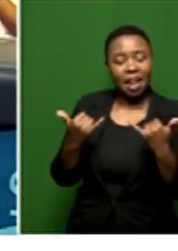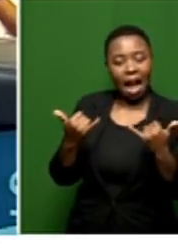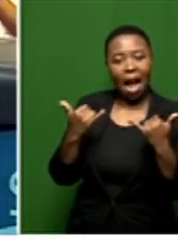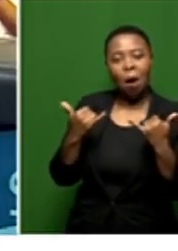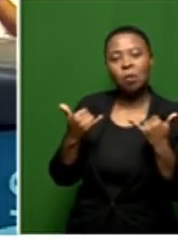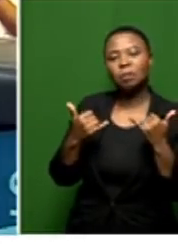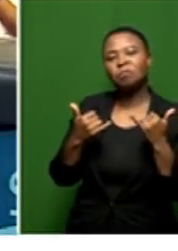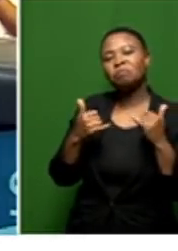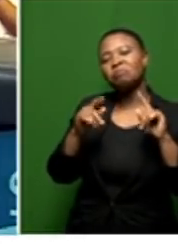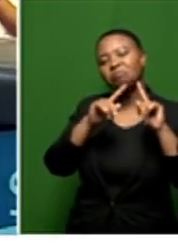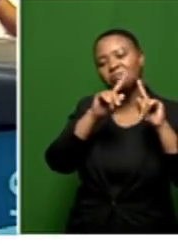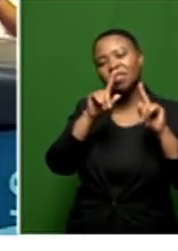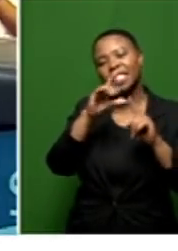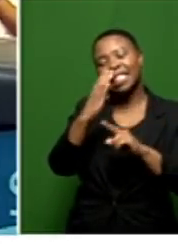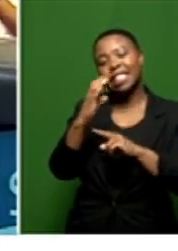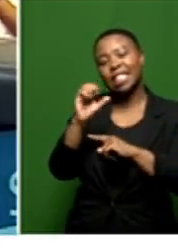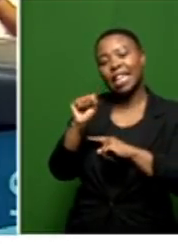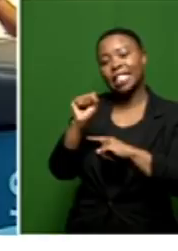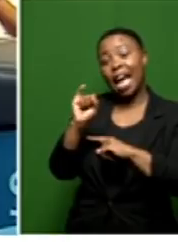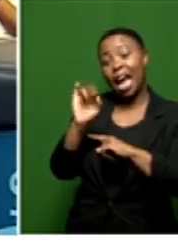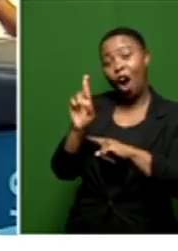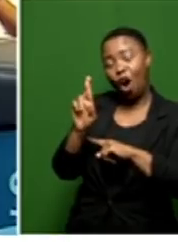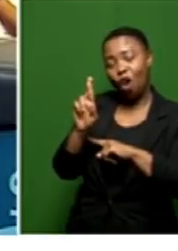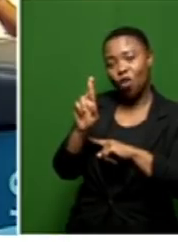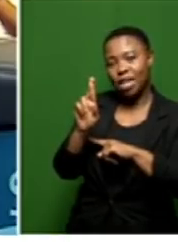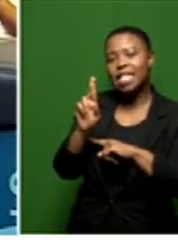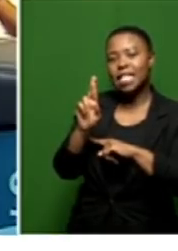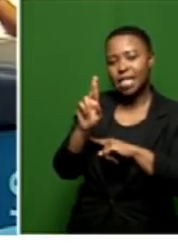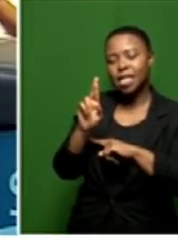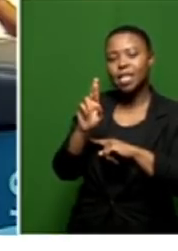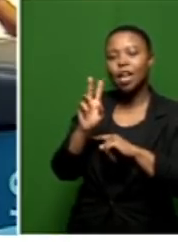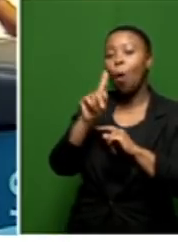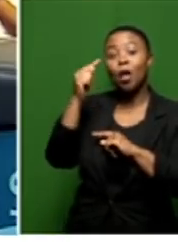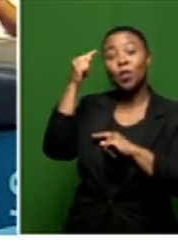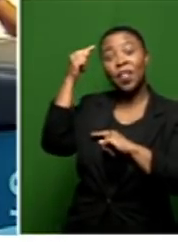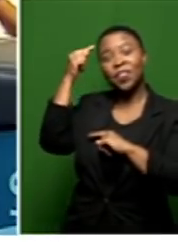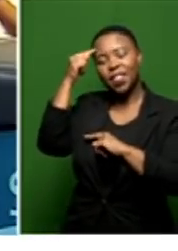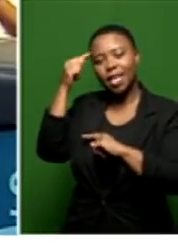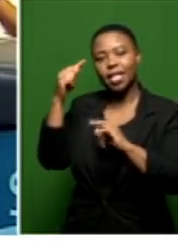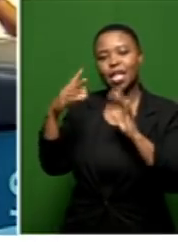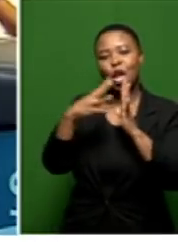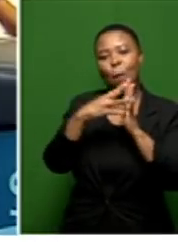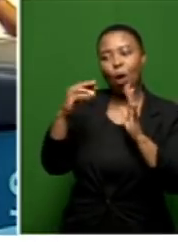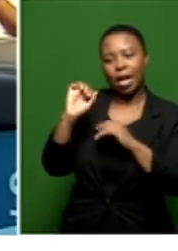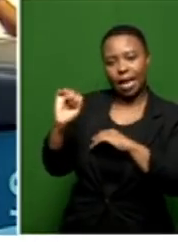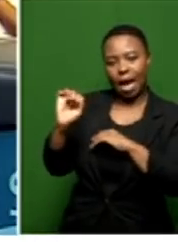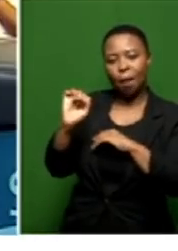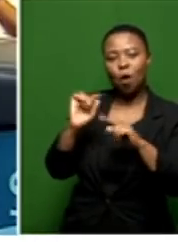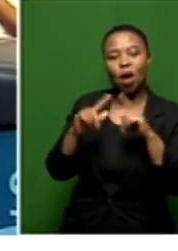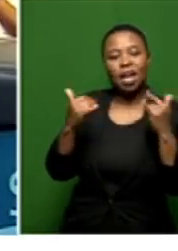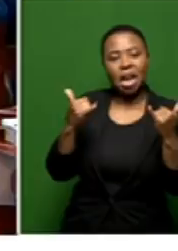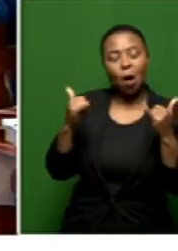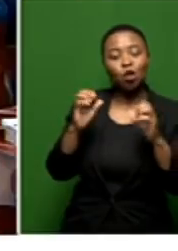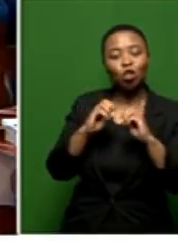sneak peek with the CSIR. We were talking about their incredible projections earlier, how they can accurately